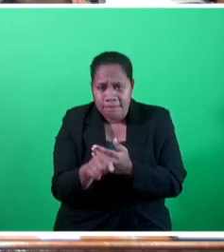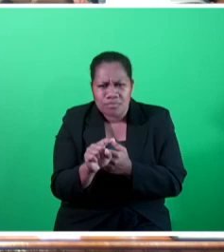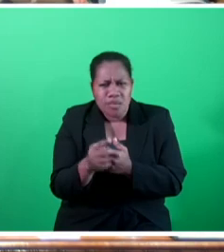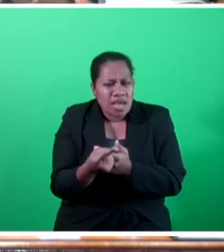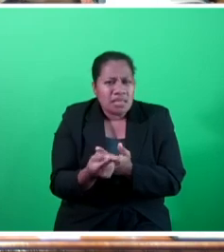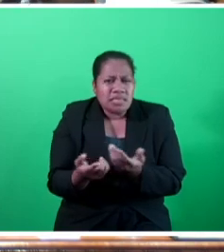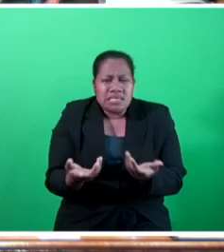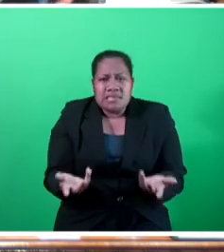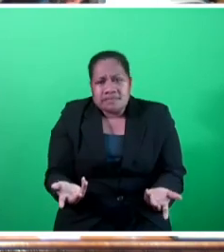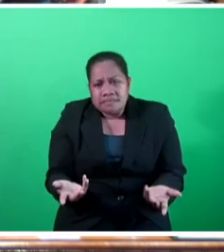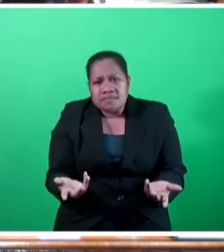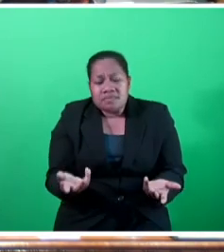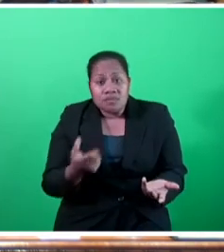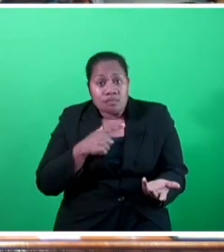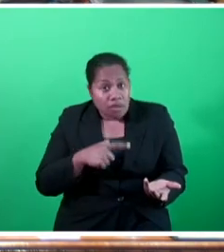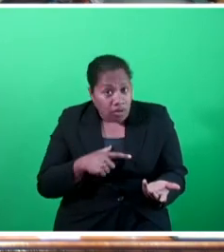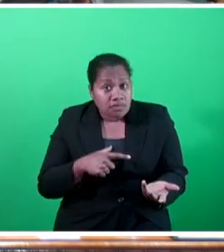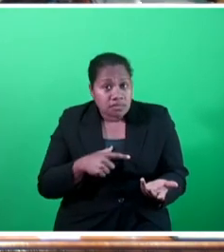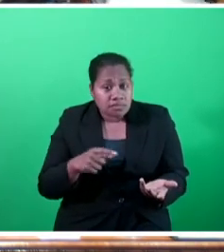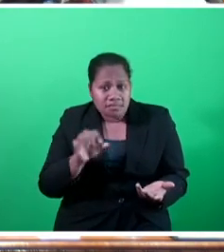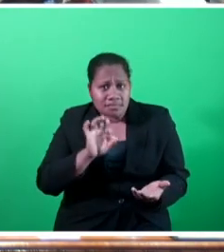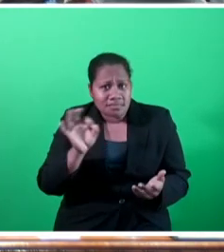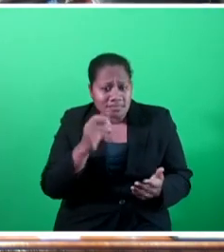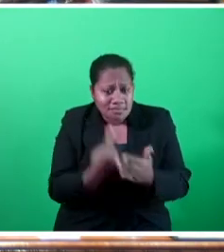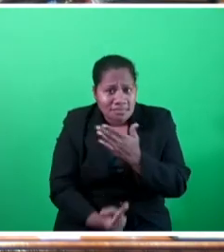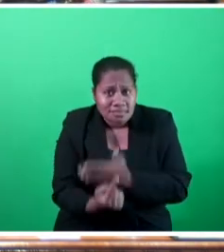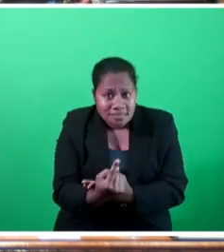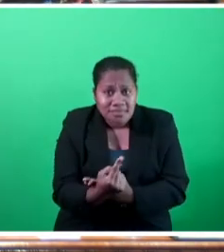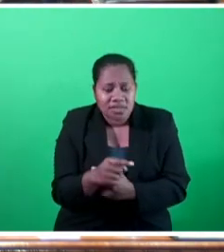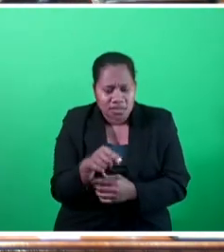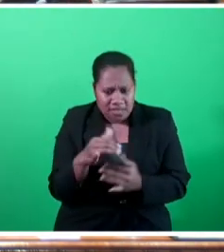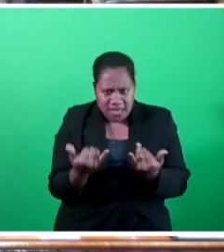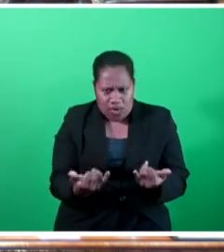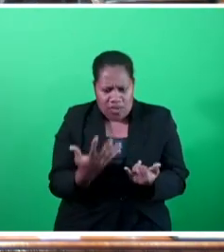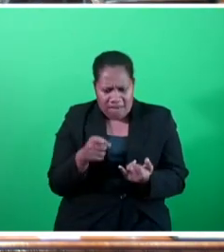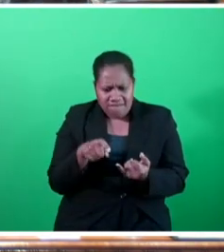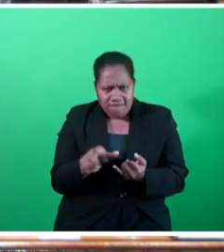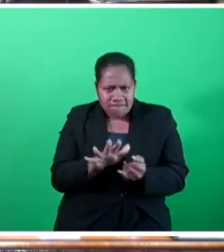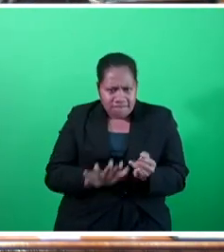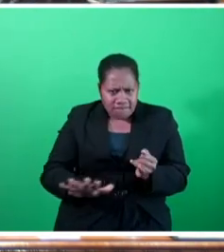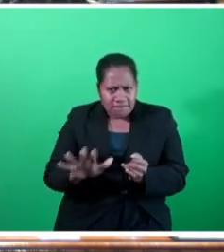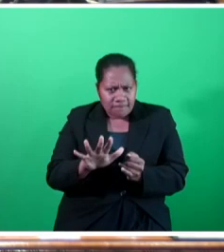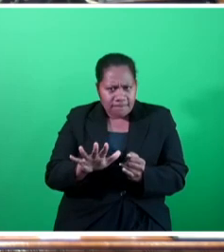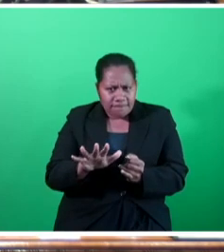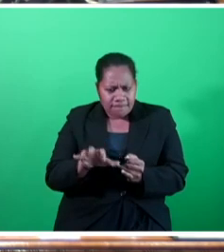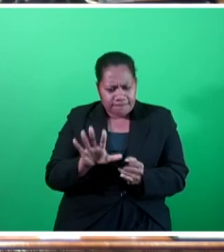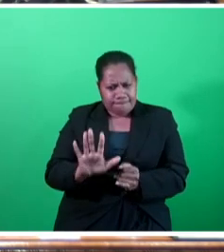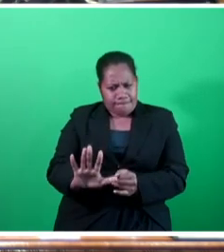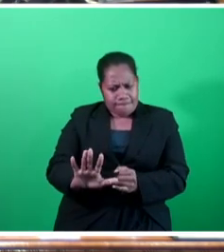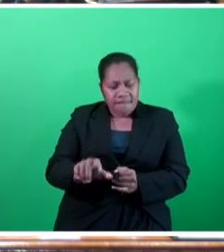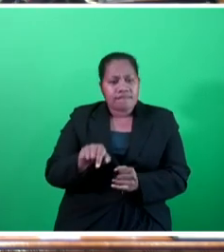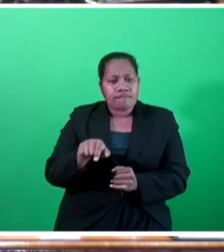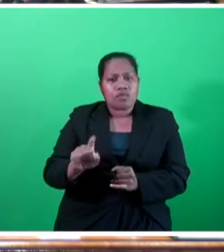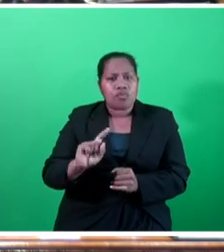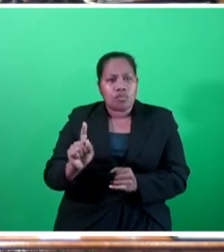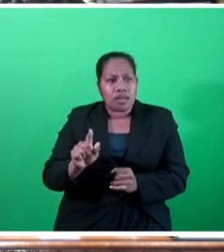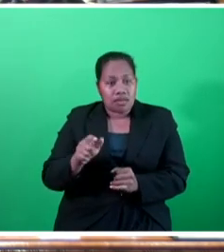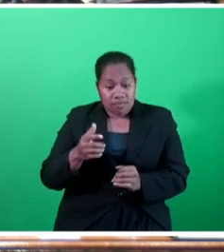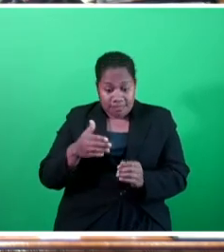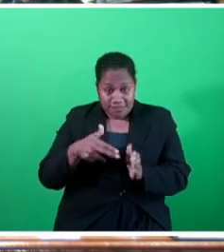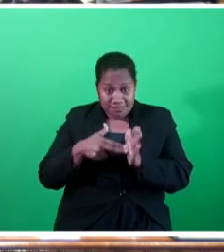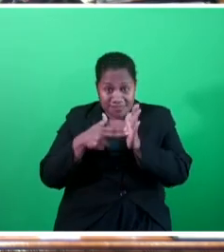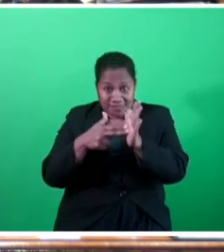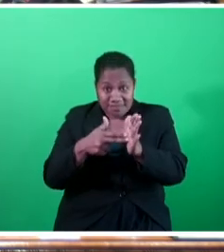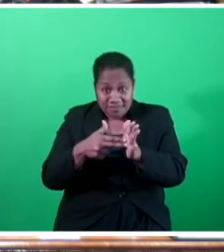unfortunately, Mr. Speaker, sir, because it did not take place, we now have those areas that were actually earmarked for the Nadi River to be diverted through are